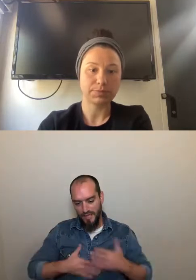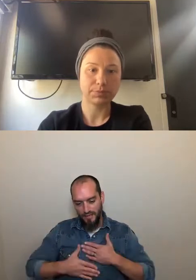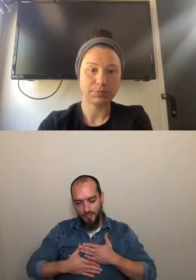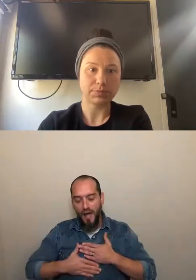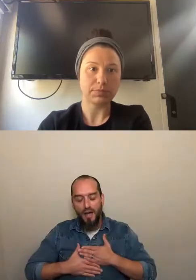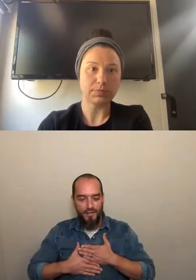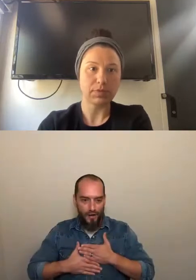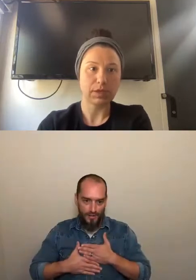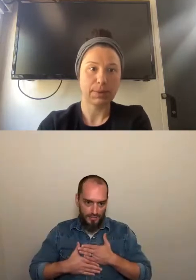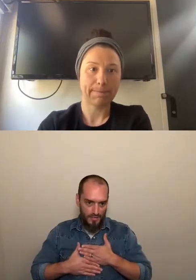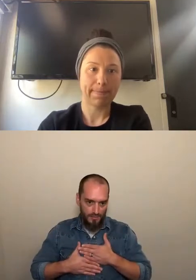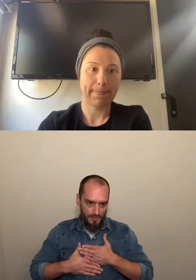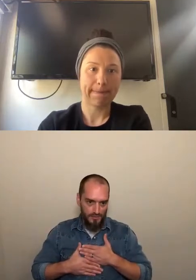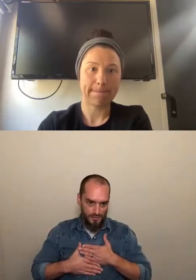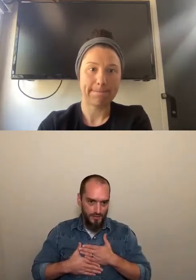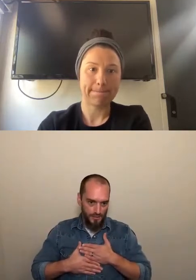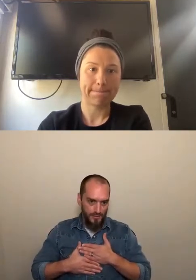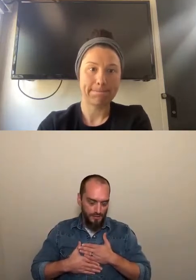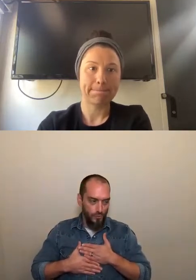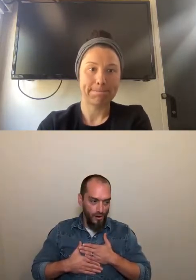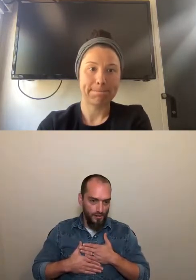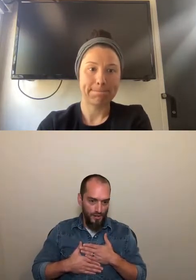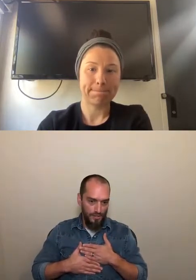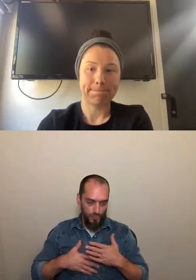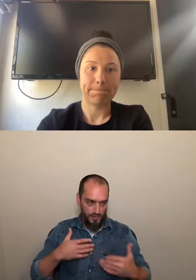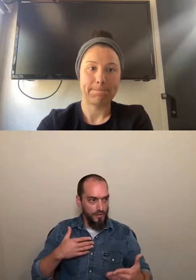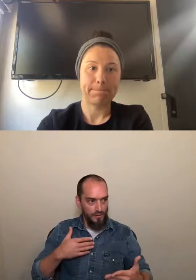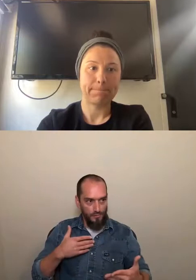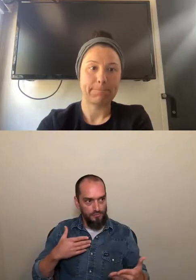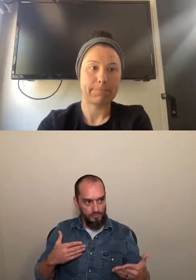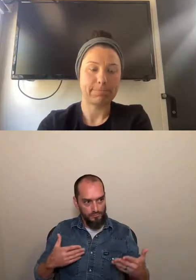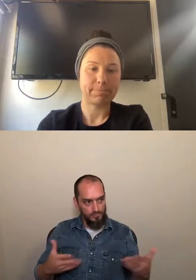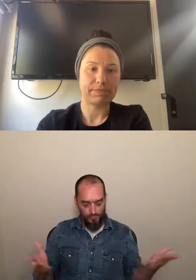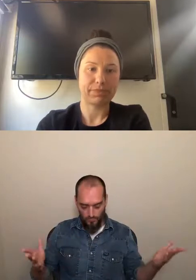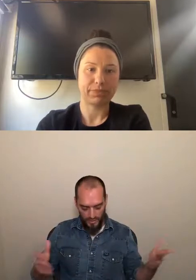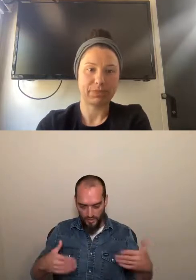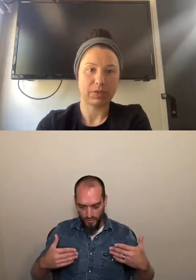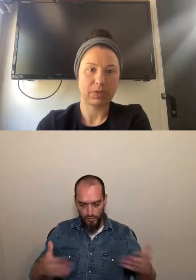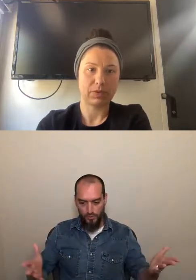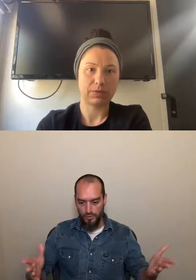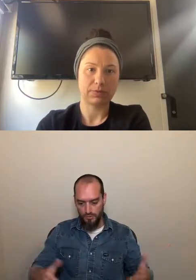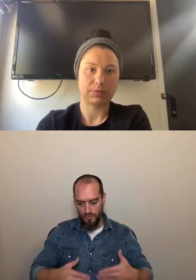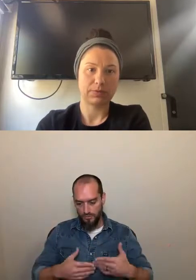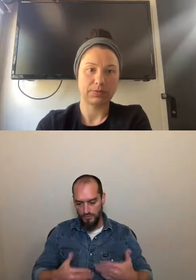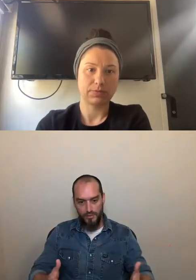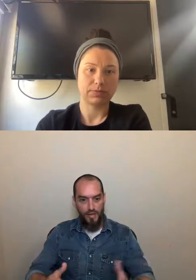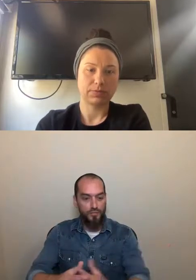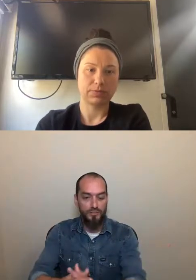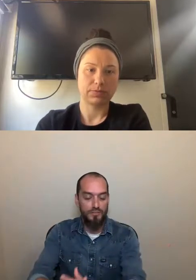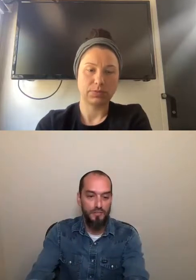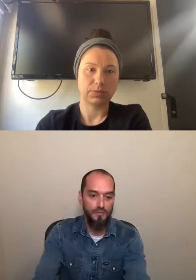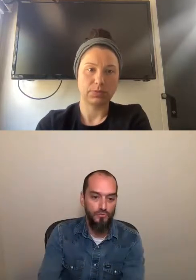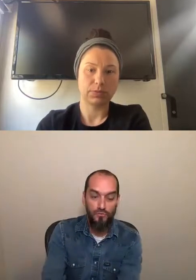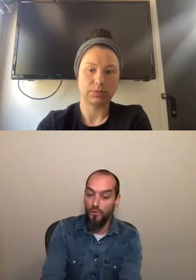and standing behind our assessments for our clients, we kind of got thrown into the